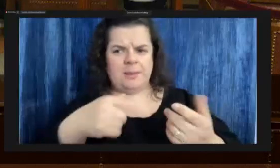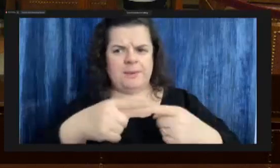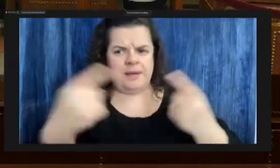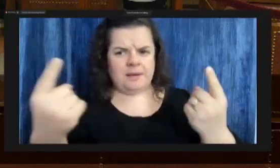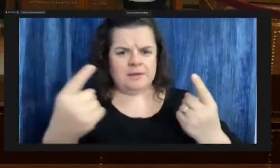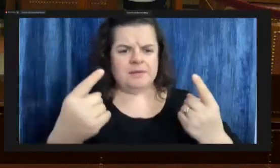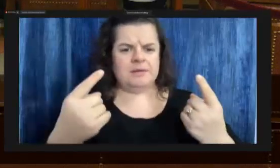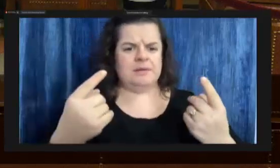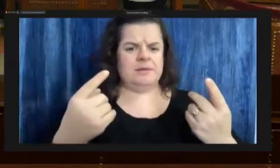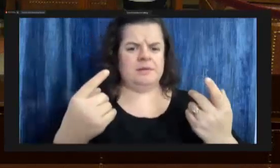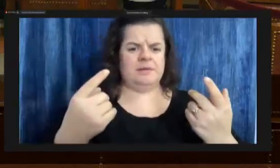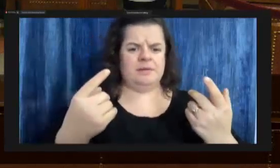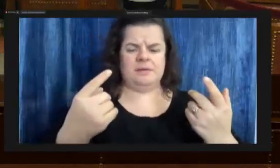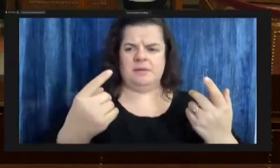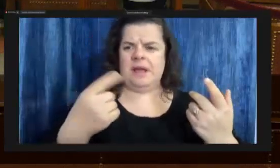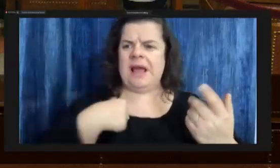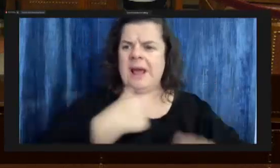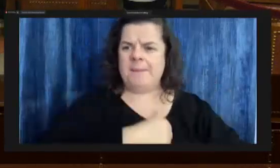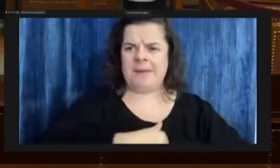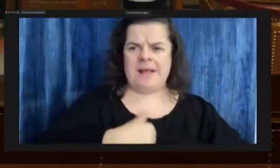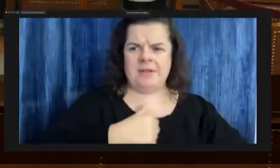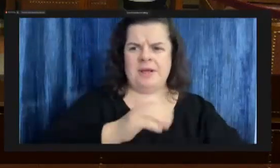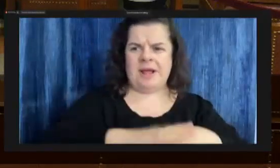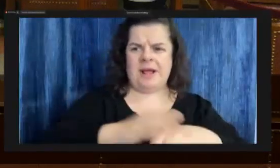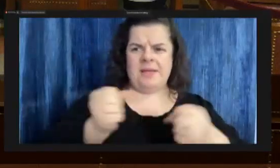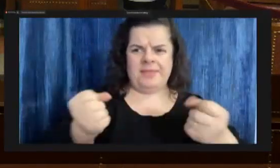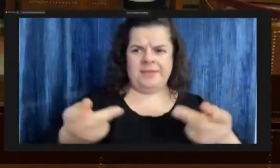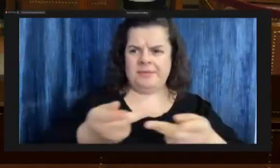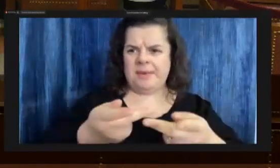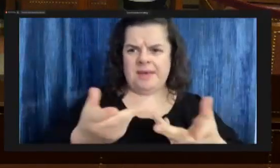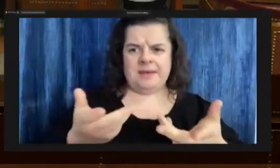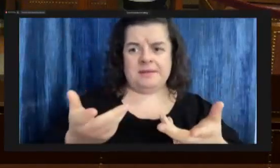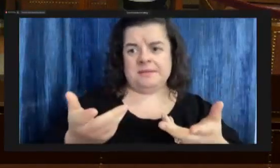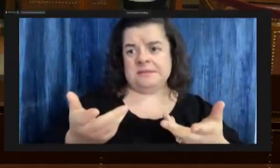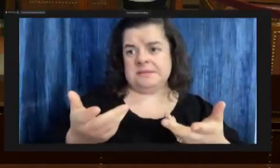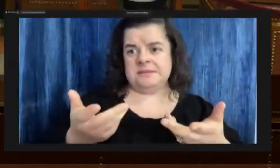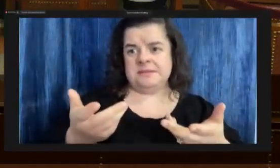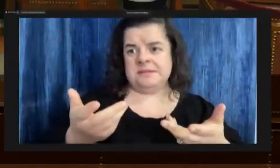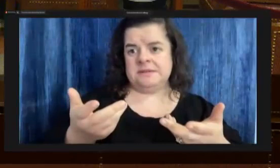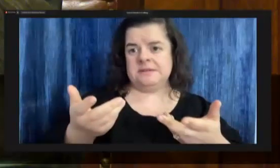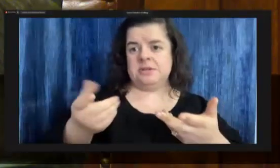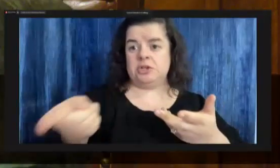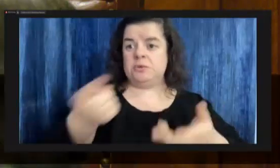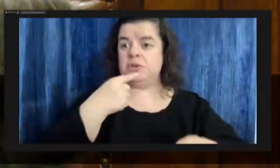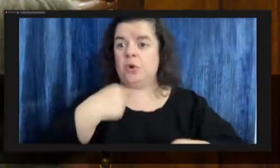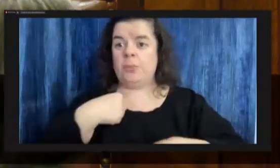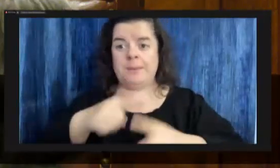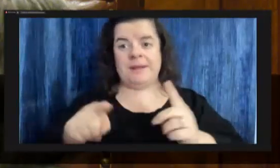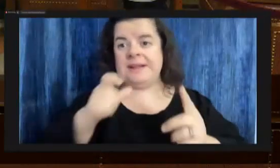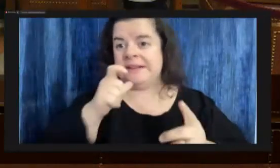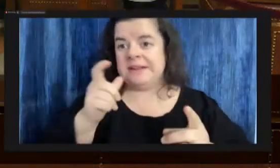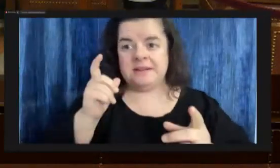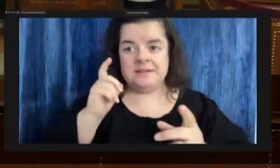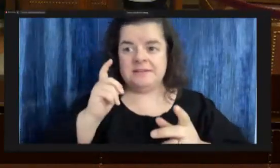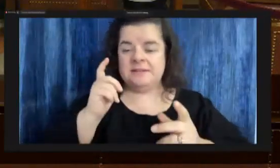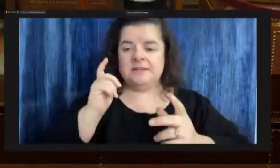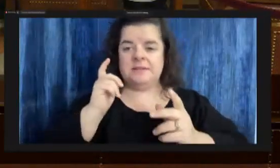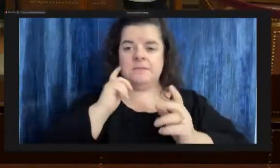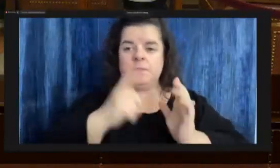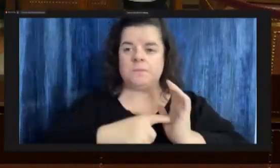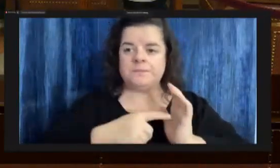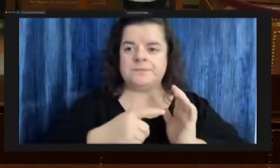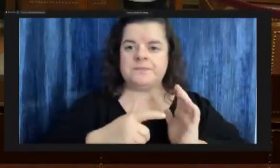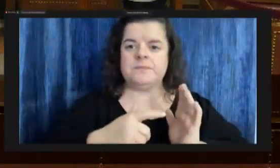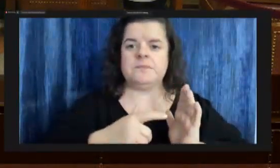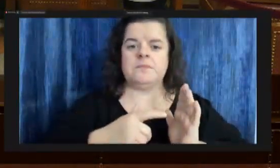already? I apologize for putting you on the spot. I didn't know it was. It's okay. You told me, but I didn't pay. They just got elected. You can't. I was